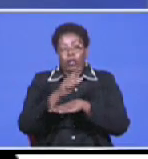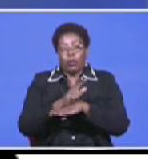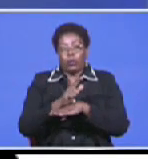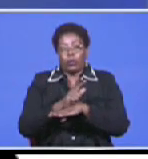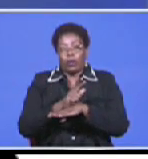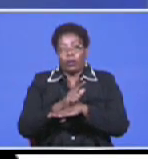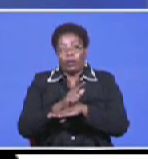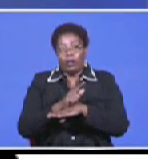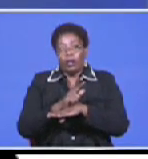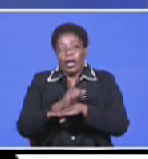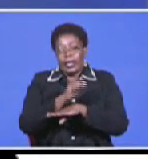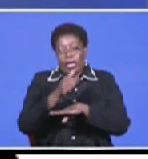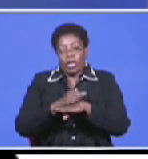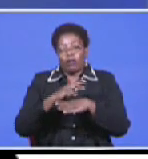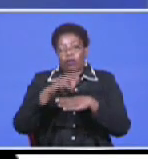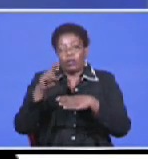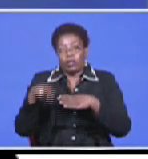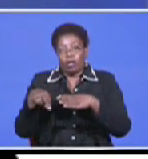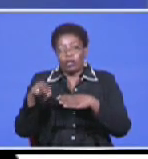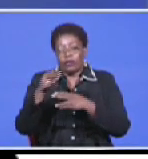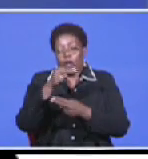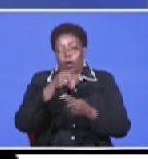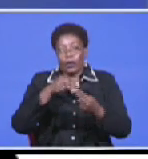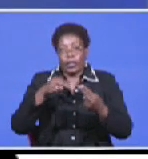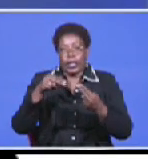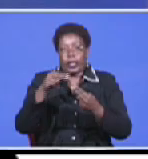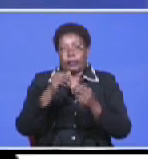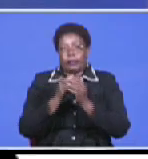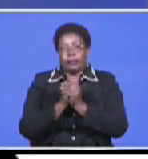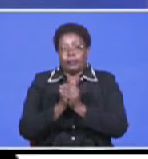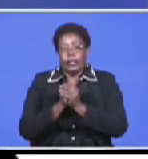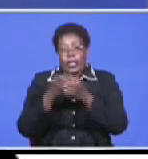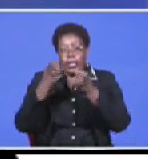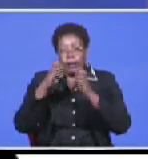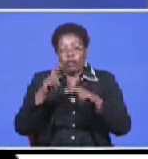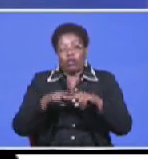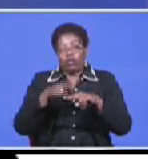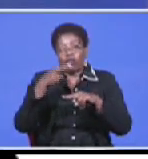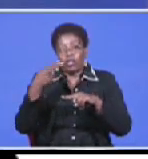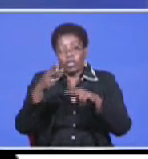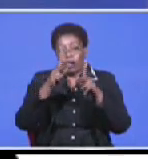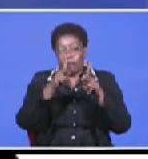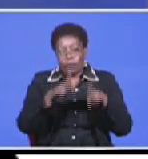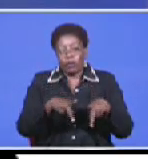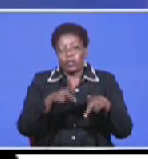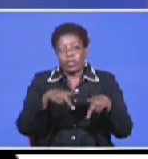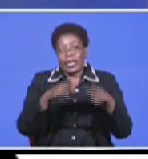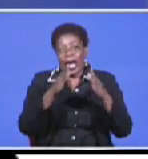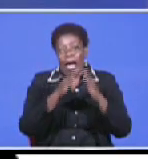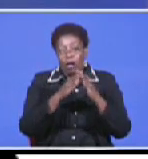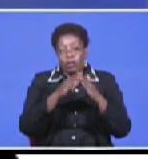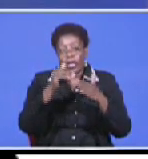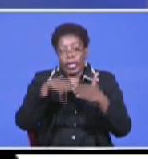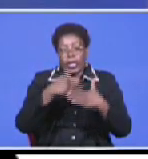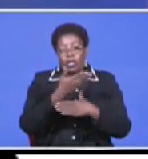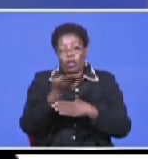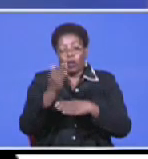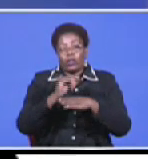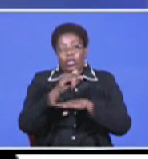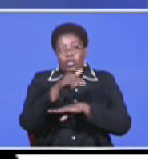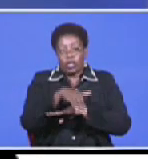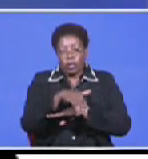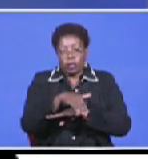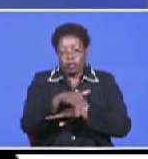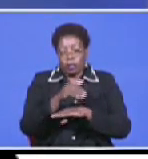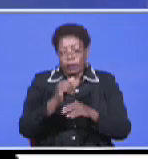Andros as a result of Hurricane Dorian. Efforts to reduce the number of persons housed in those shelters in a